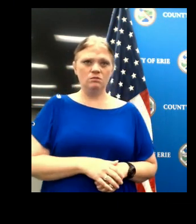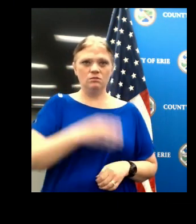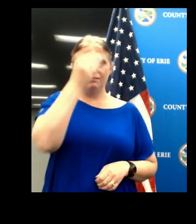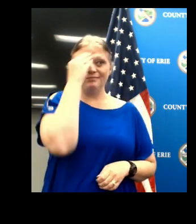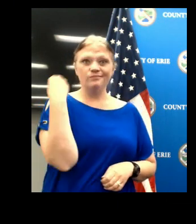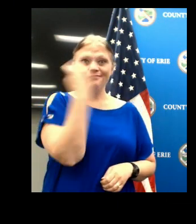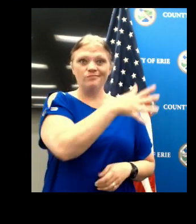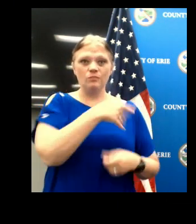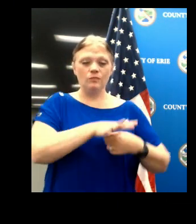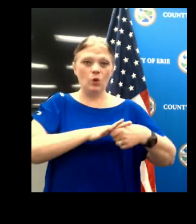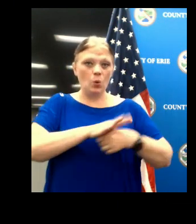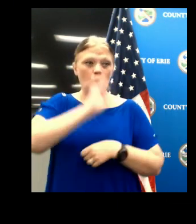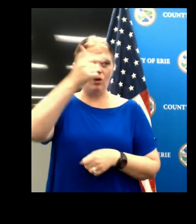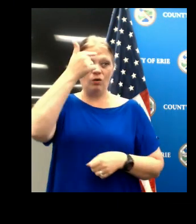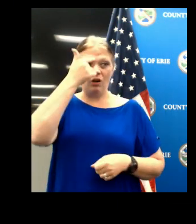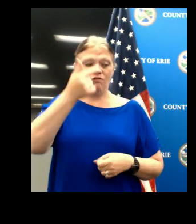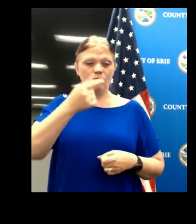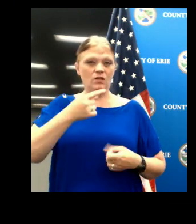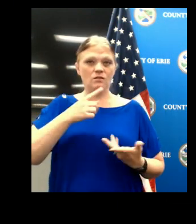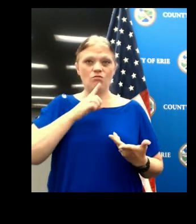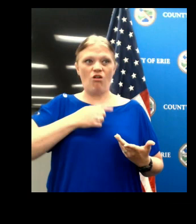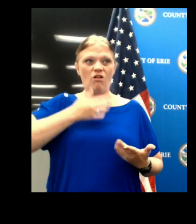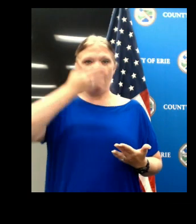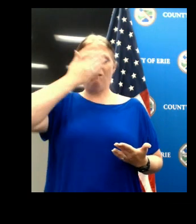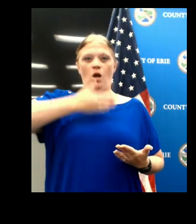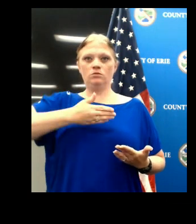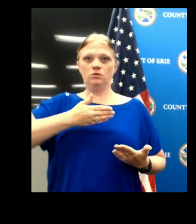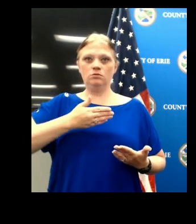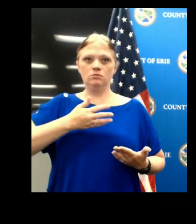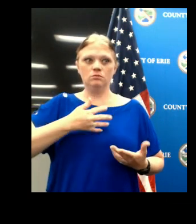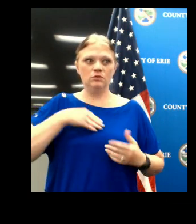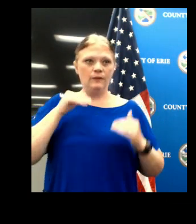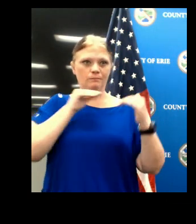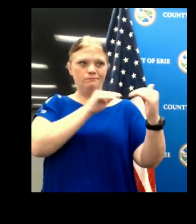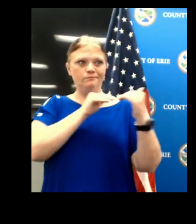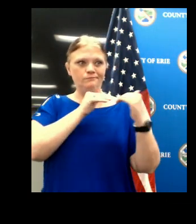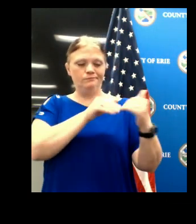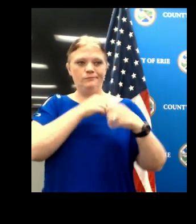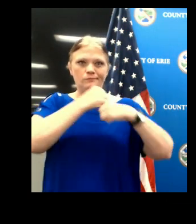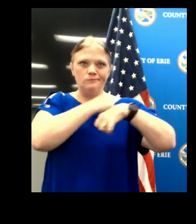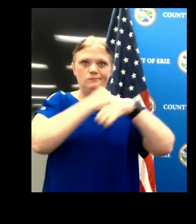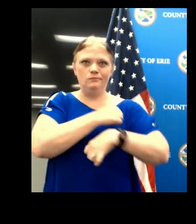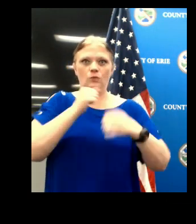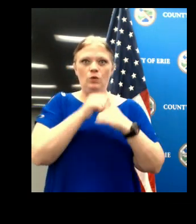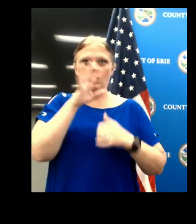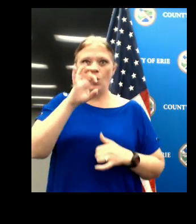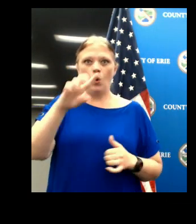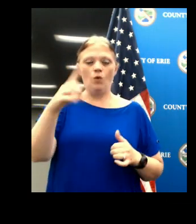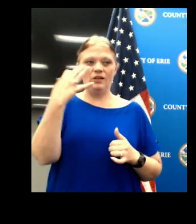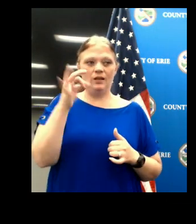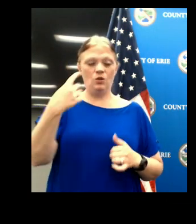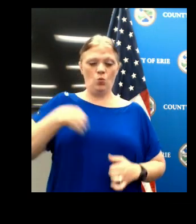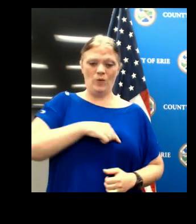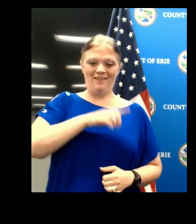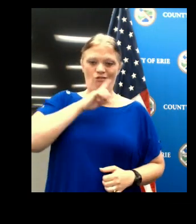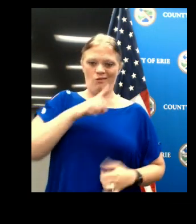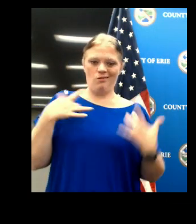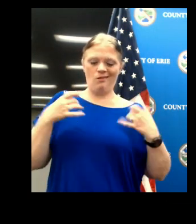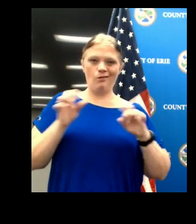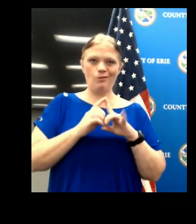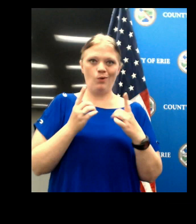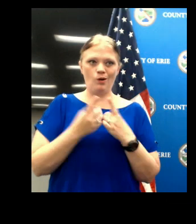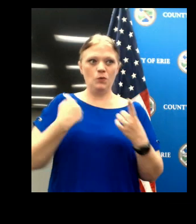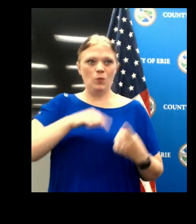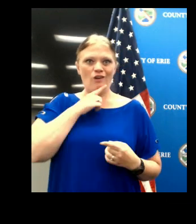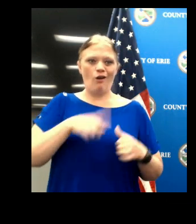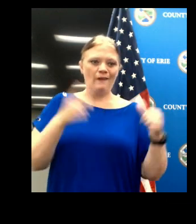that local governments are on the front lines of the battle against COVID-19. We are the health departments. We are the